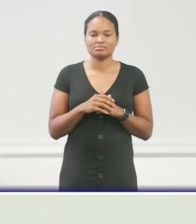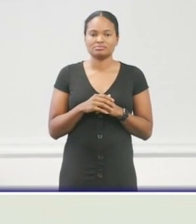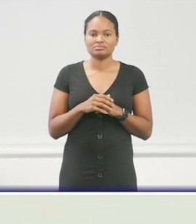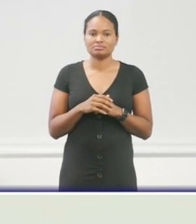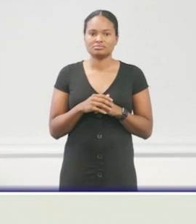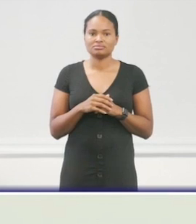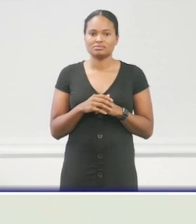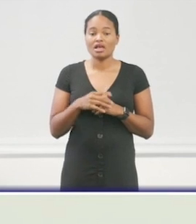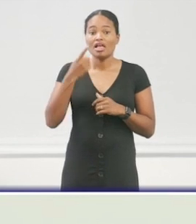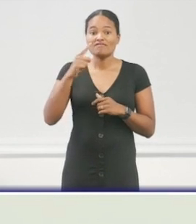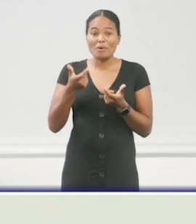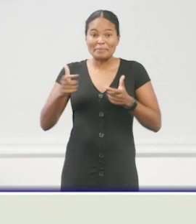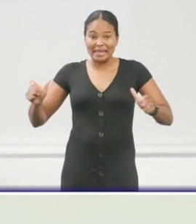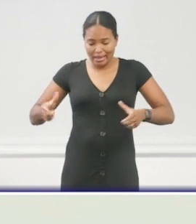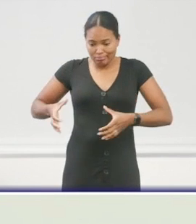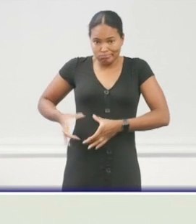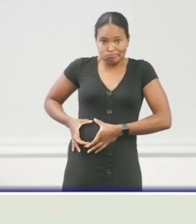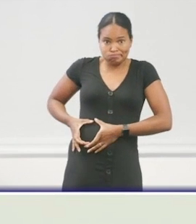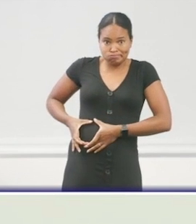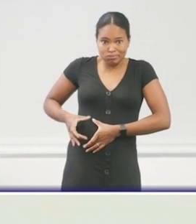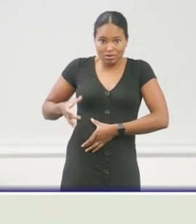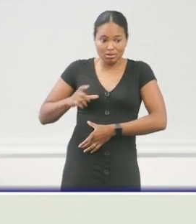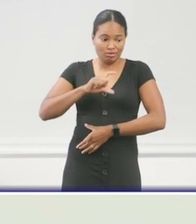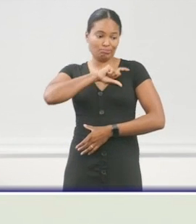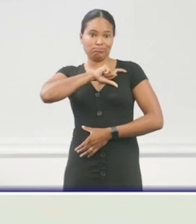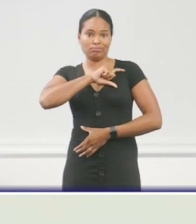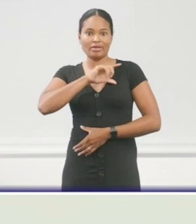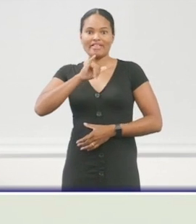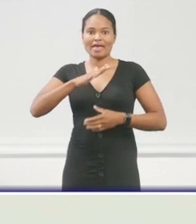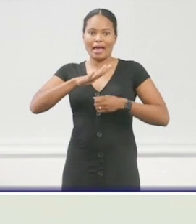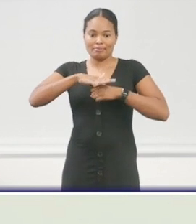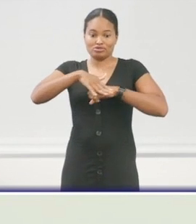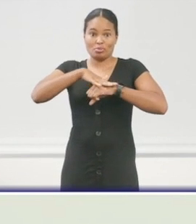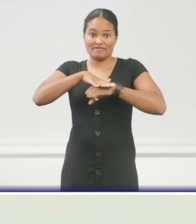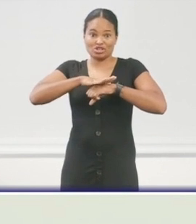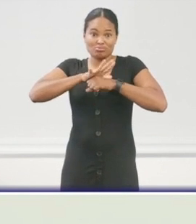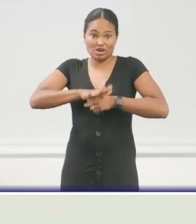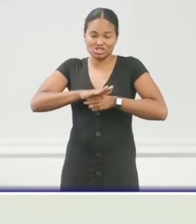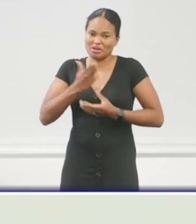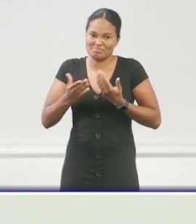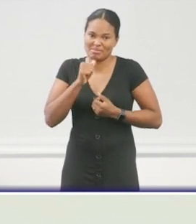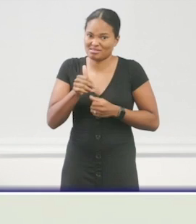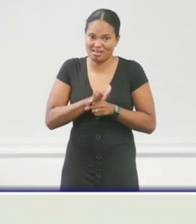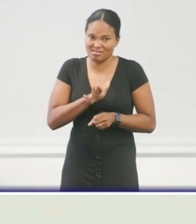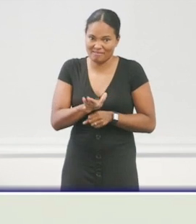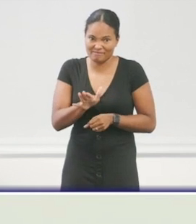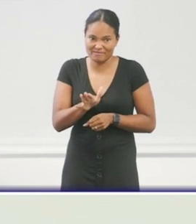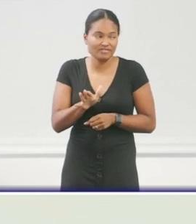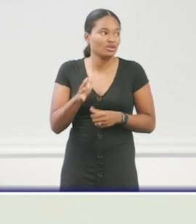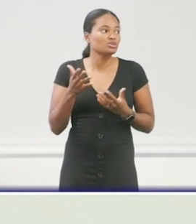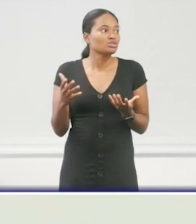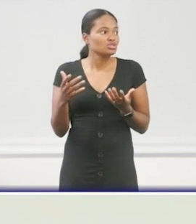For larger wounds, that superficial pressure may not be enough. So I brought up where